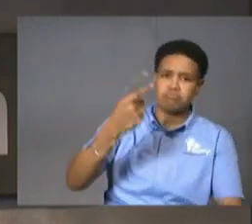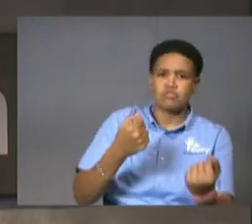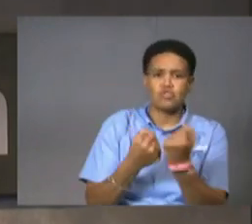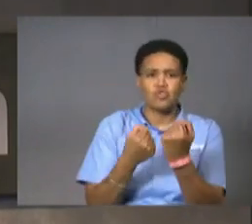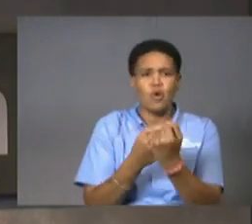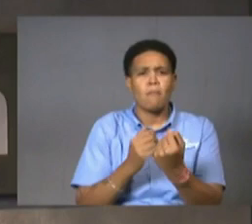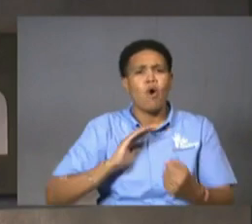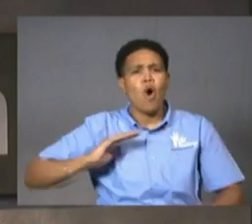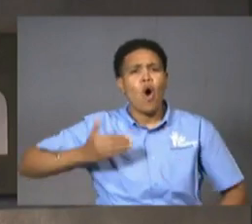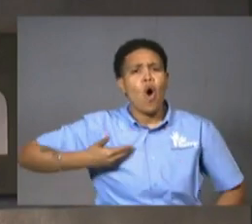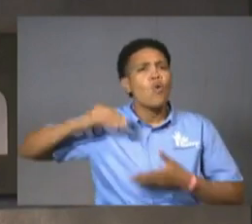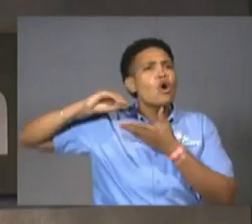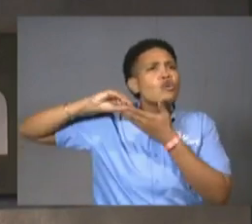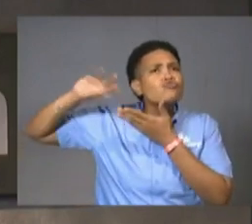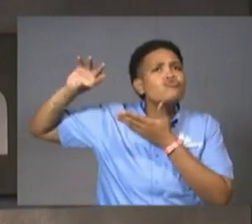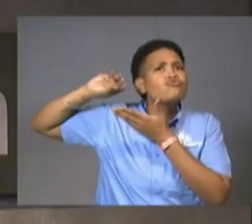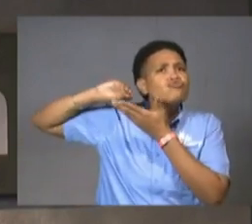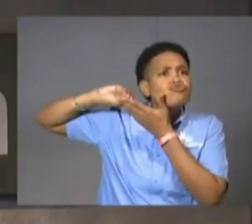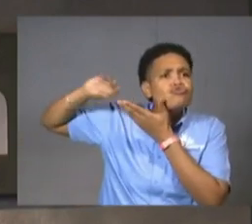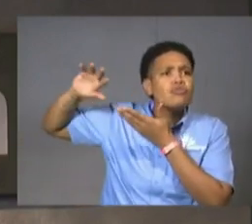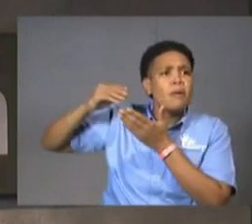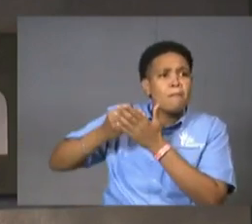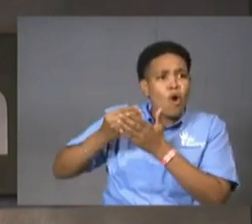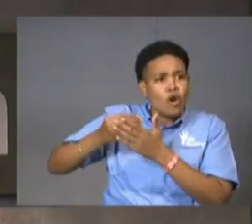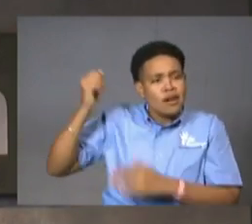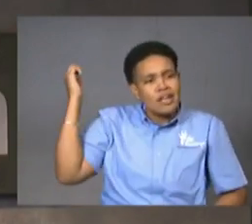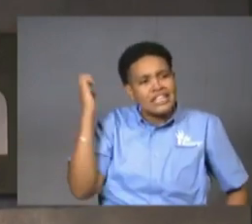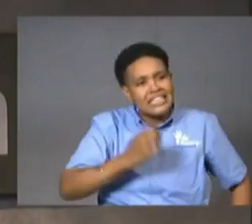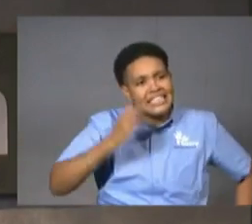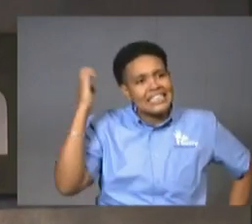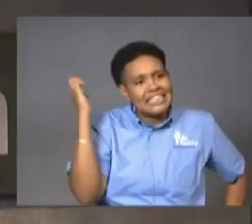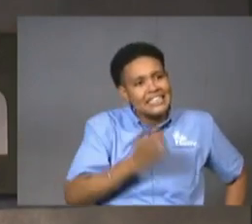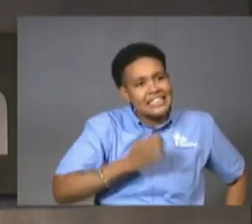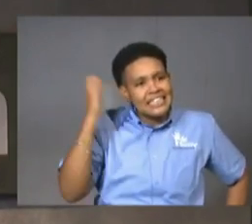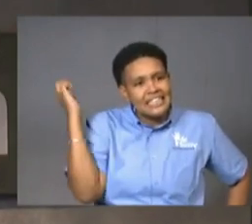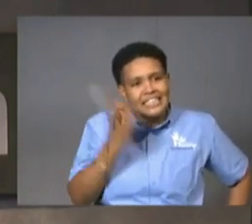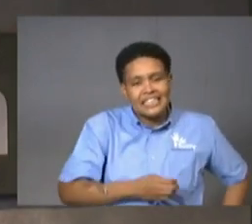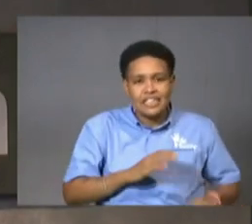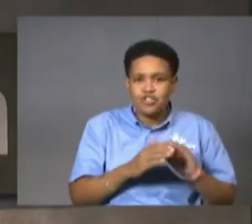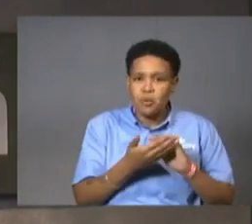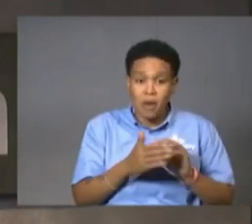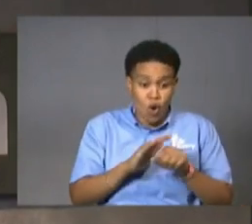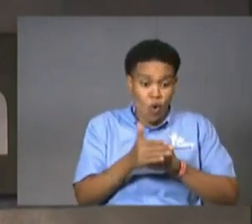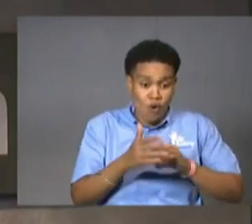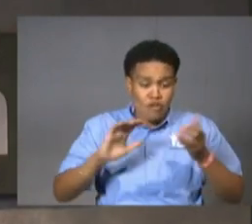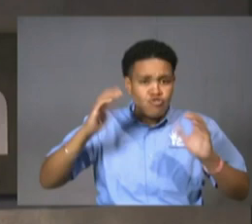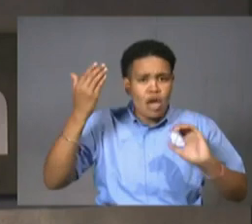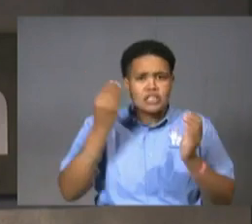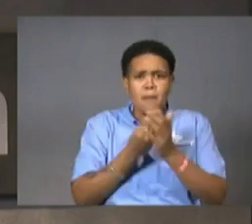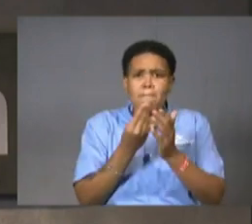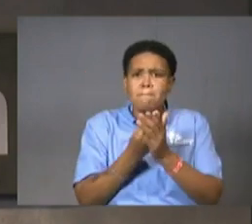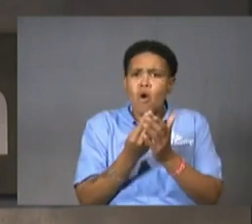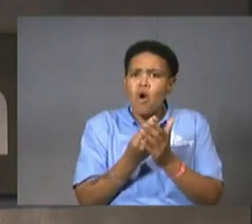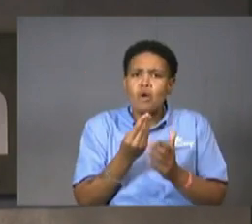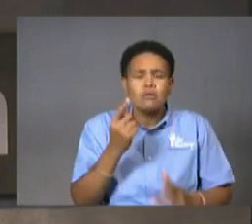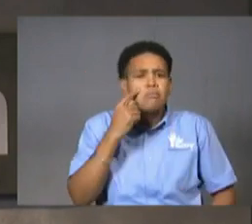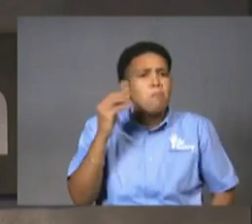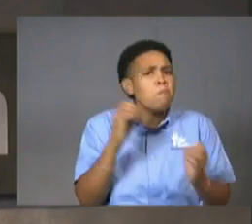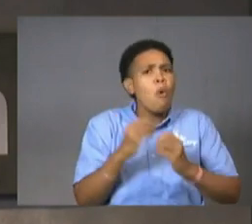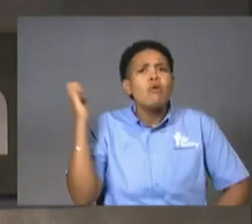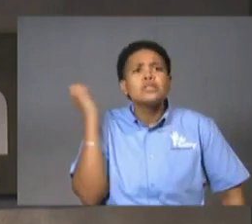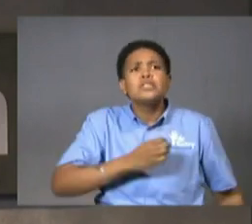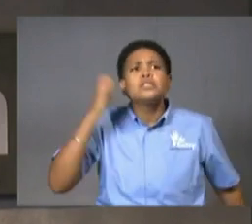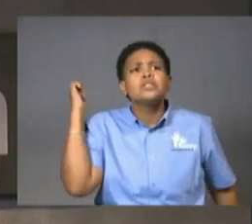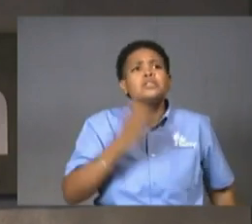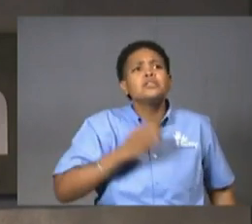since the COVID crisis, and we must big up and thank our Jamaicans abroad for continuing to support our country, their families